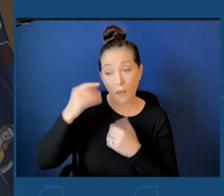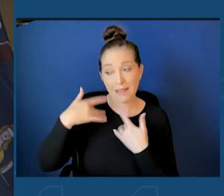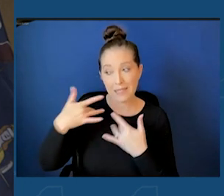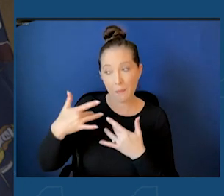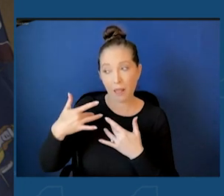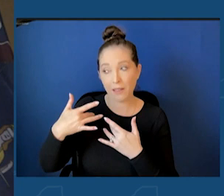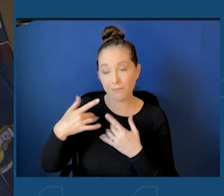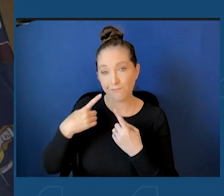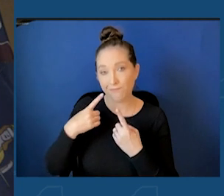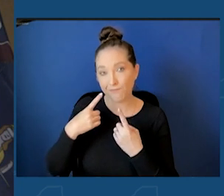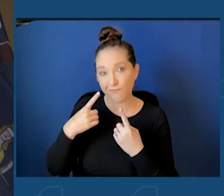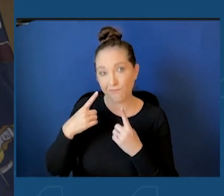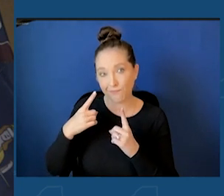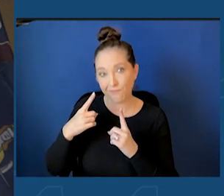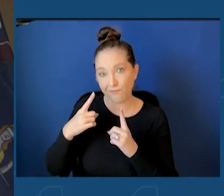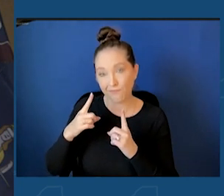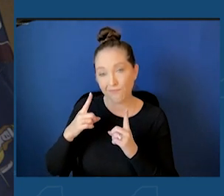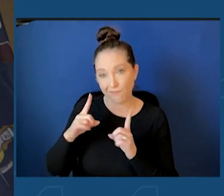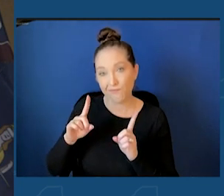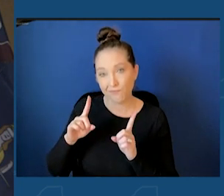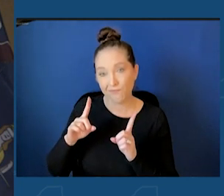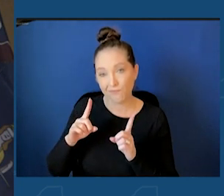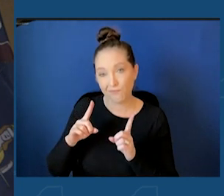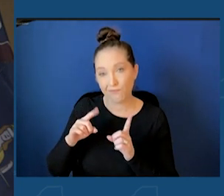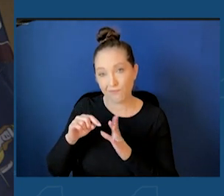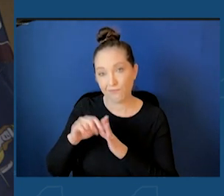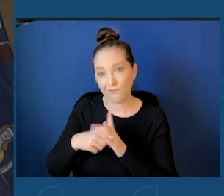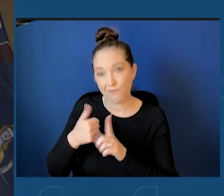rate. We're losing our kids.